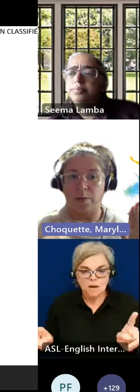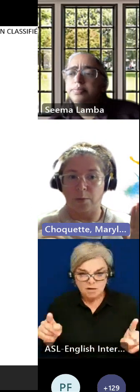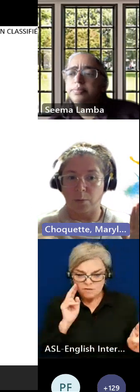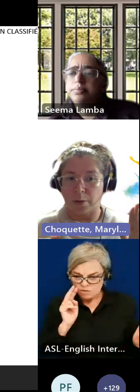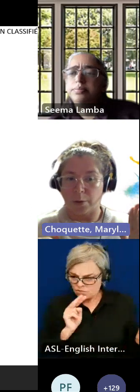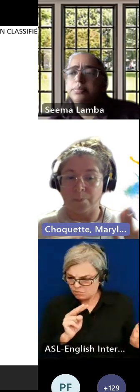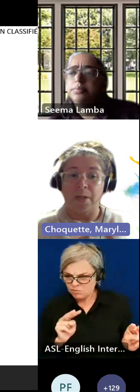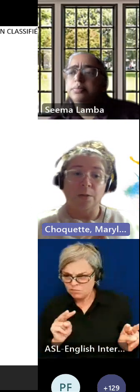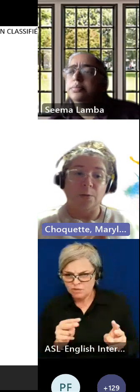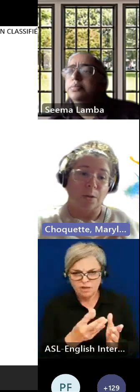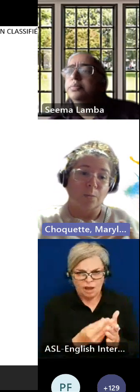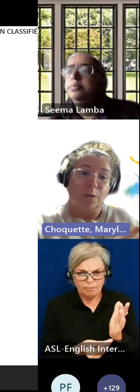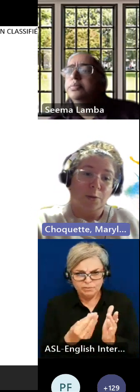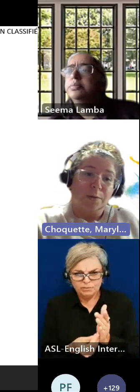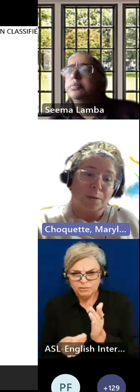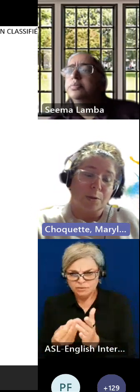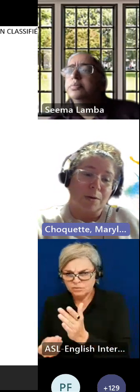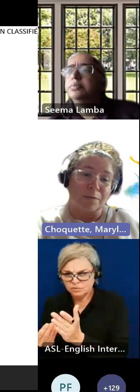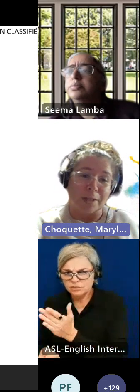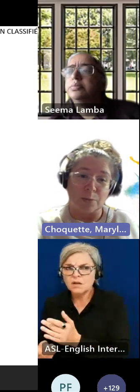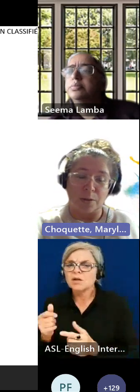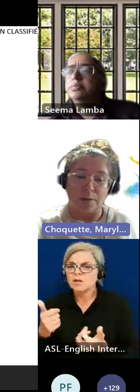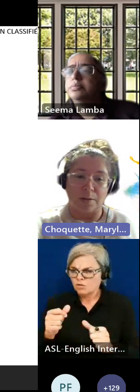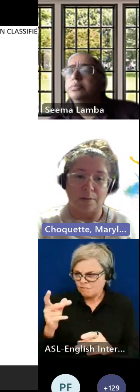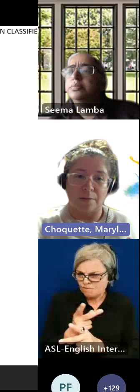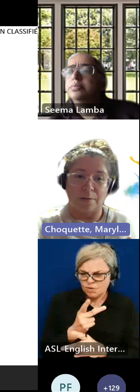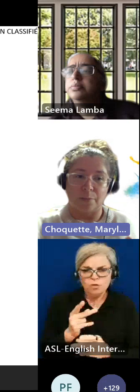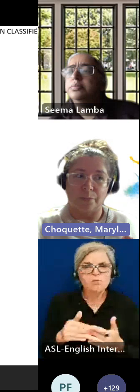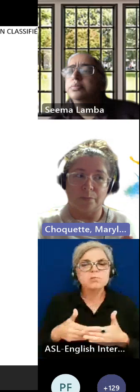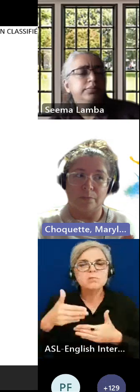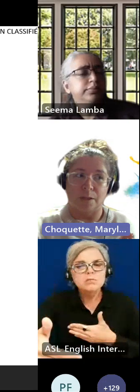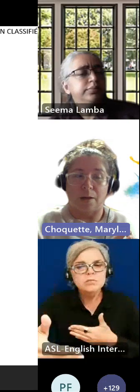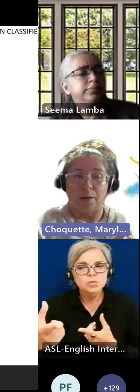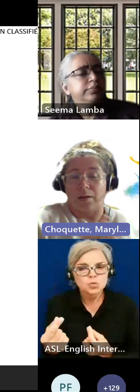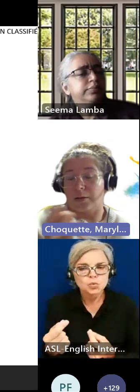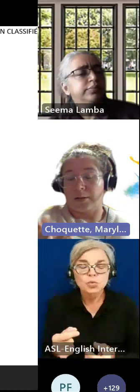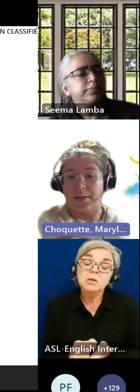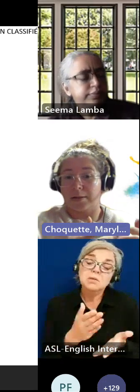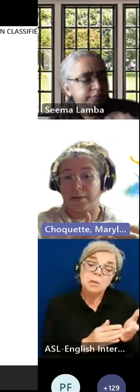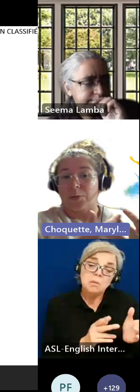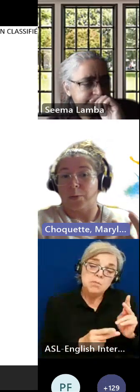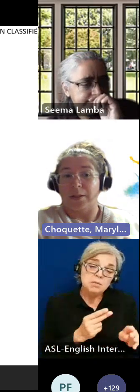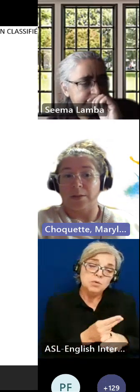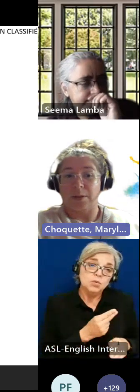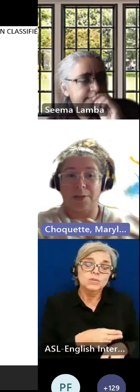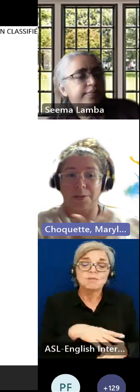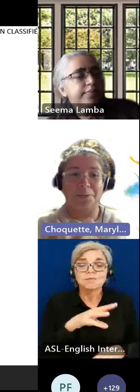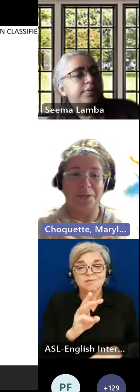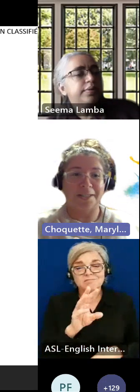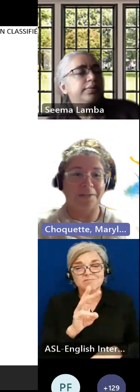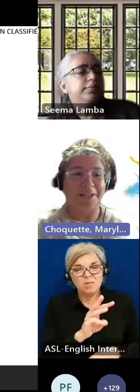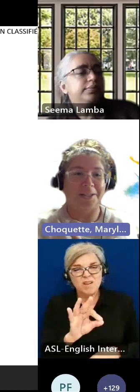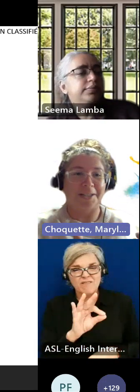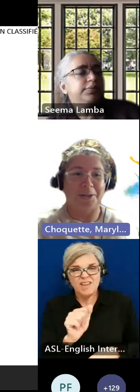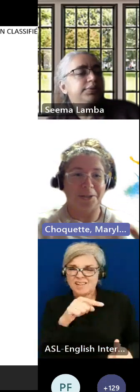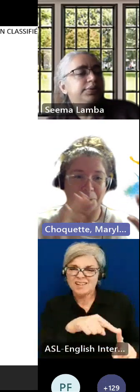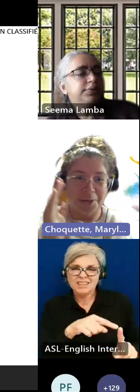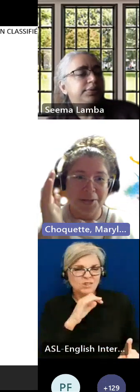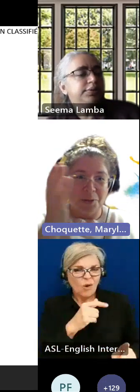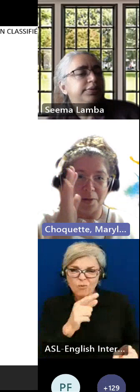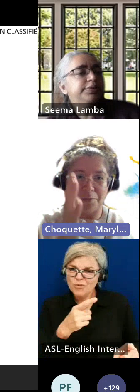okay, where do I want to go? So some will use WFA, which is not, I'll say it, it's not real because we're 7